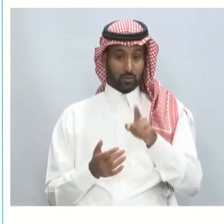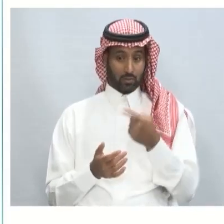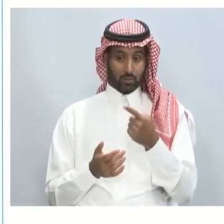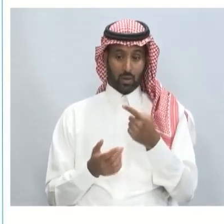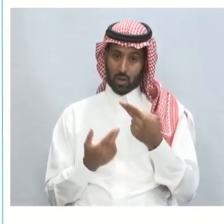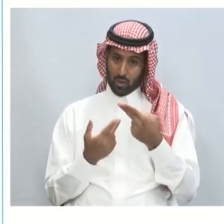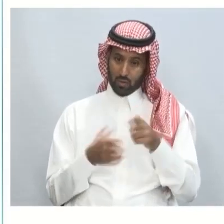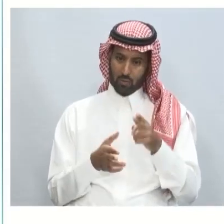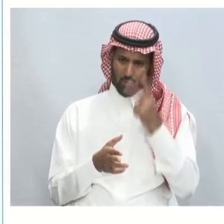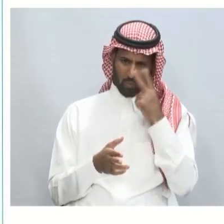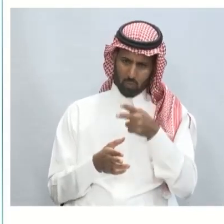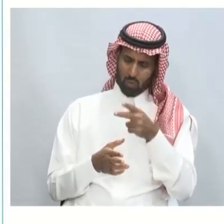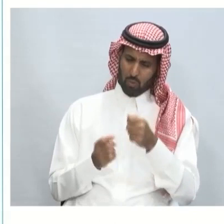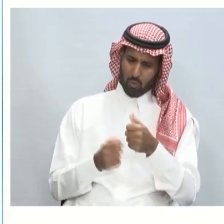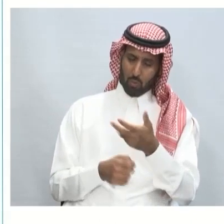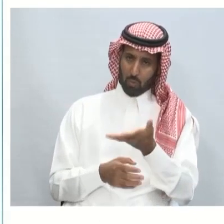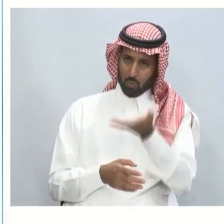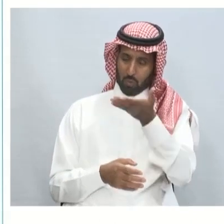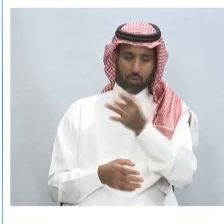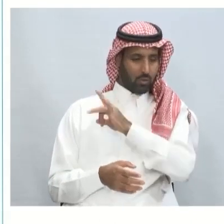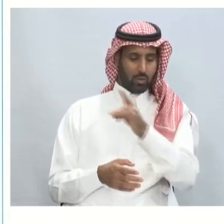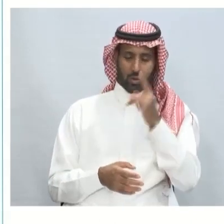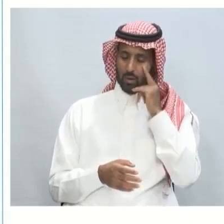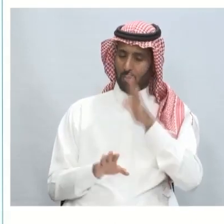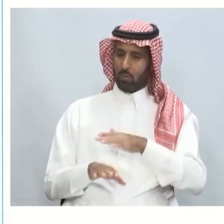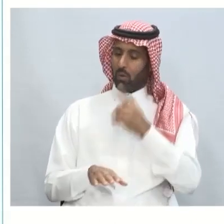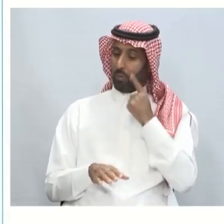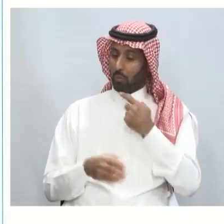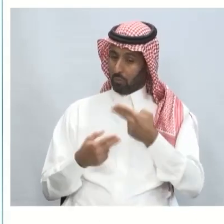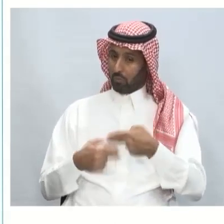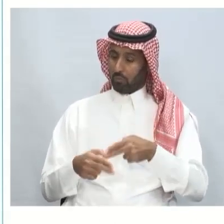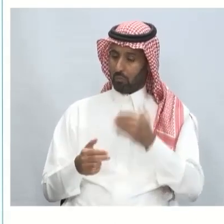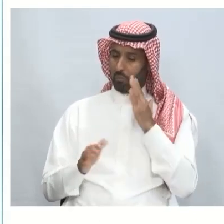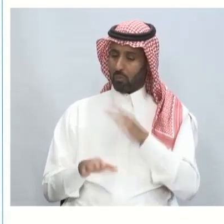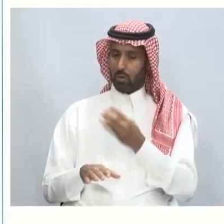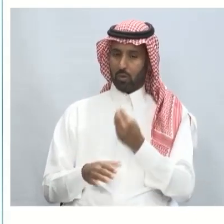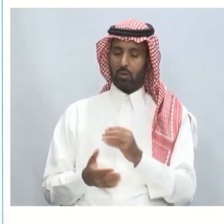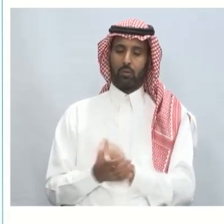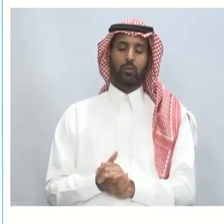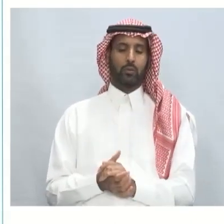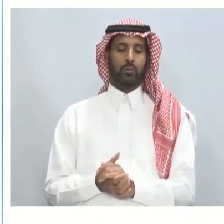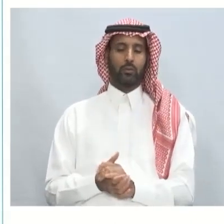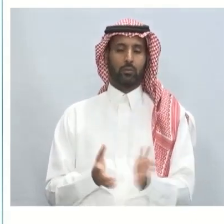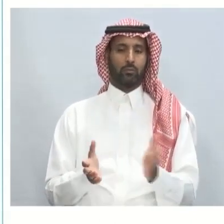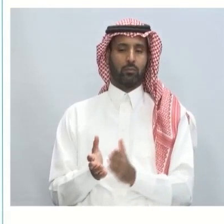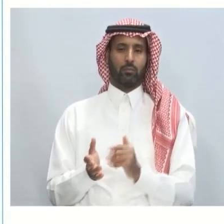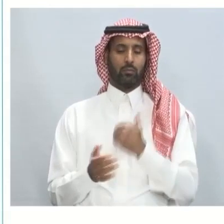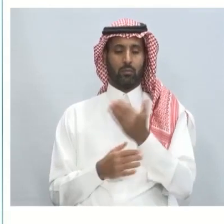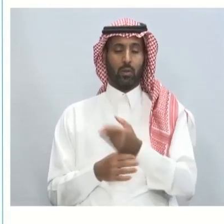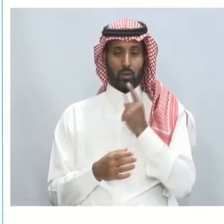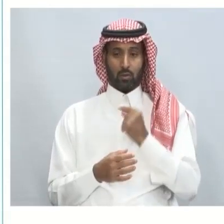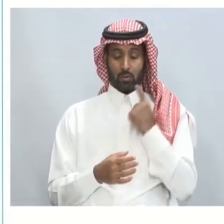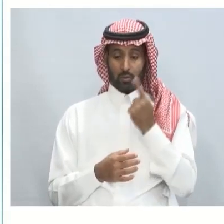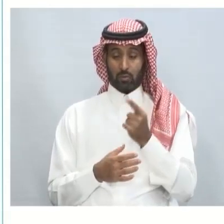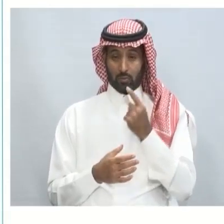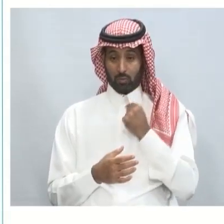the beginning, don't focus on the income. Just focus on the beginning of your career. Again, well, I mostly